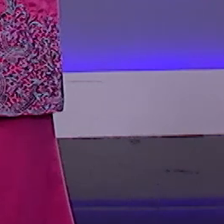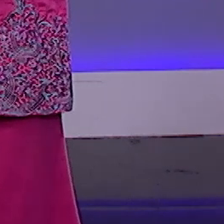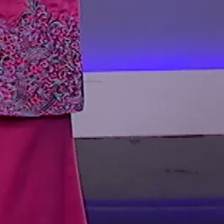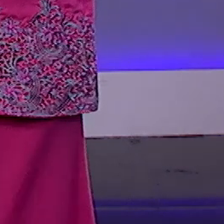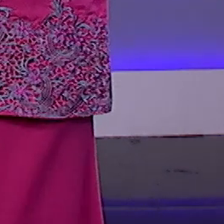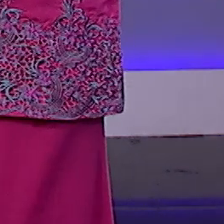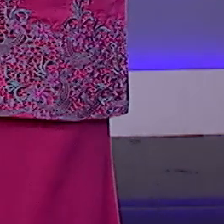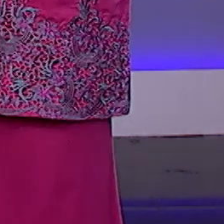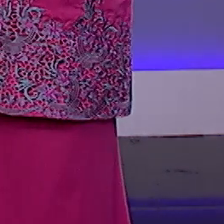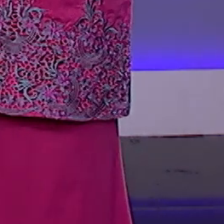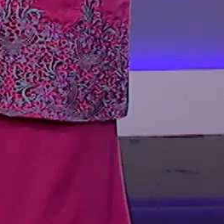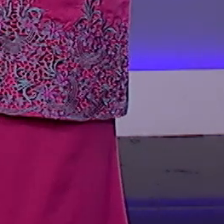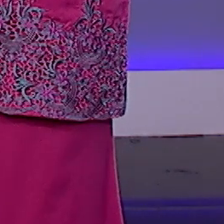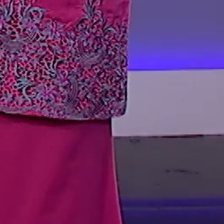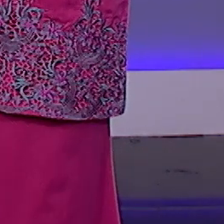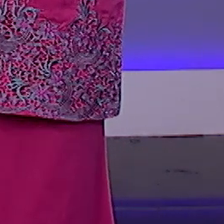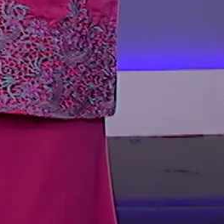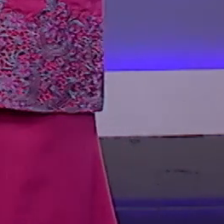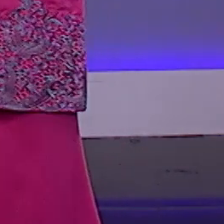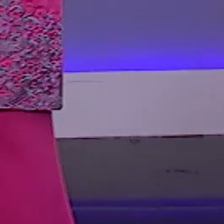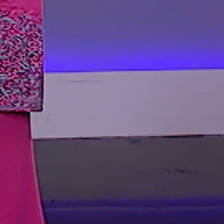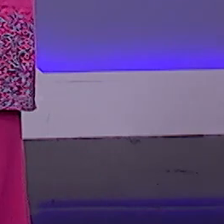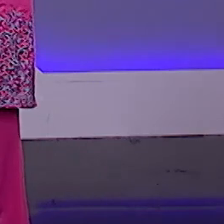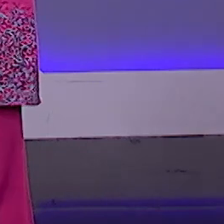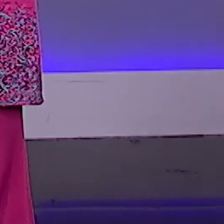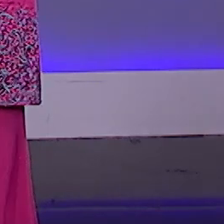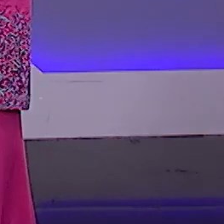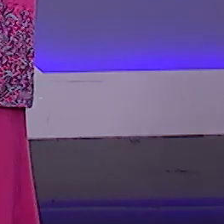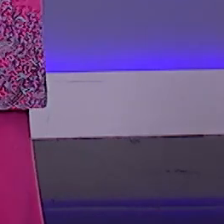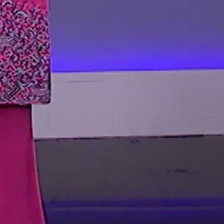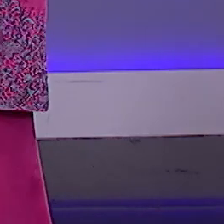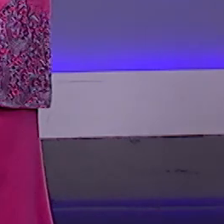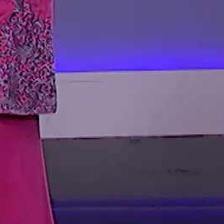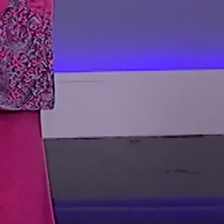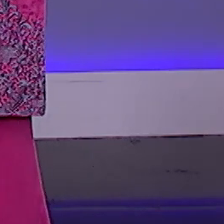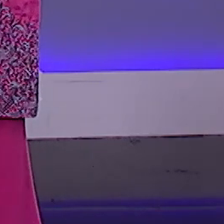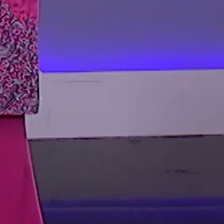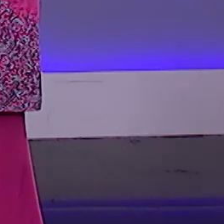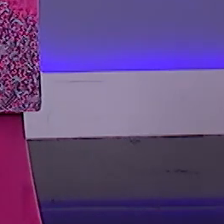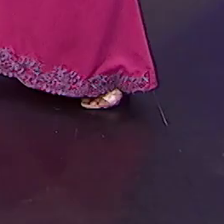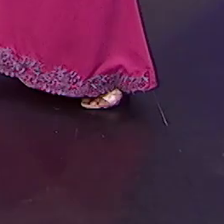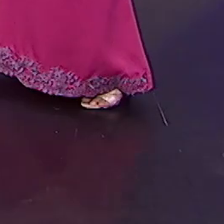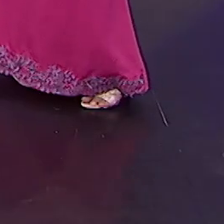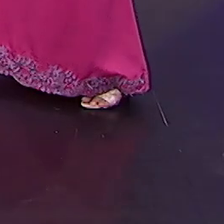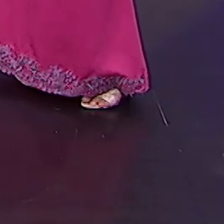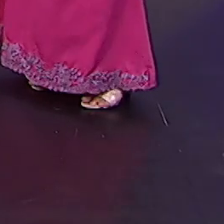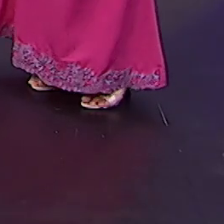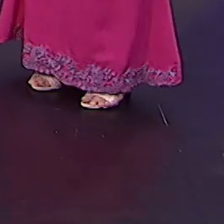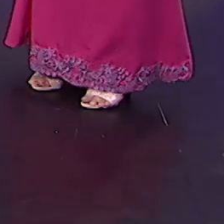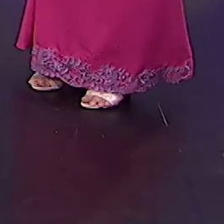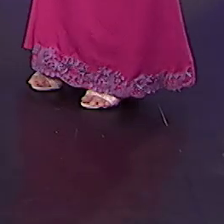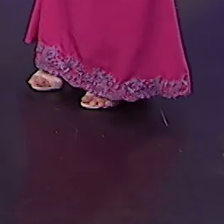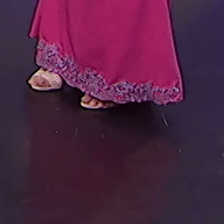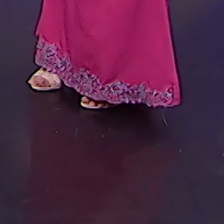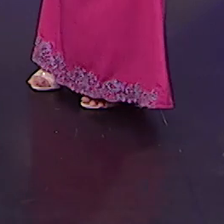Yes, okay. He looks Thank you so very much, Ian. ready. That was wonderful. All 5 stars for right. you. 1, 2, 3, 4, Great. 5. Talking about stars, Ms.